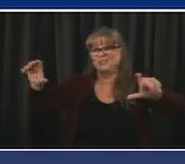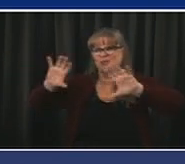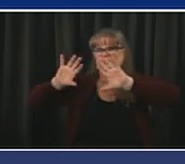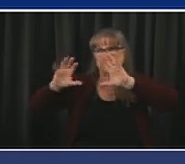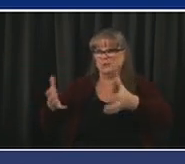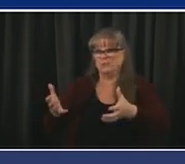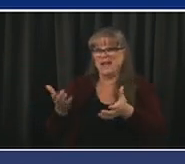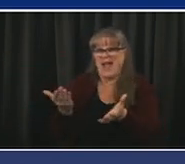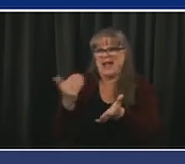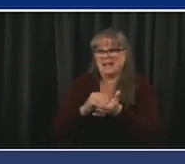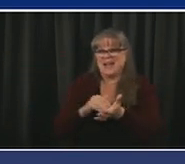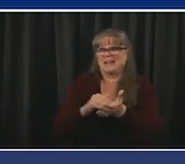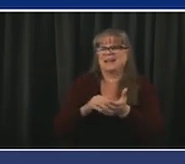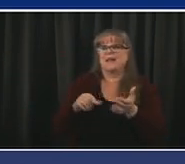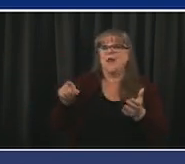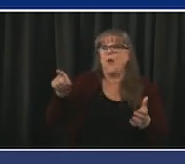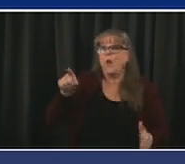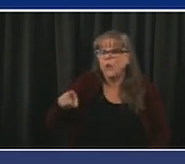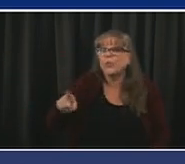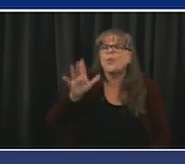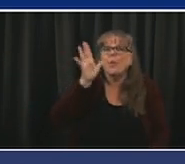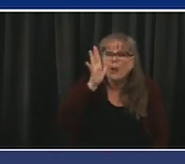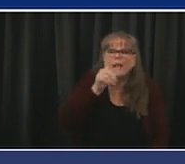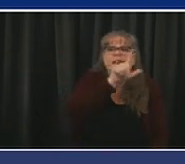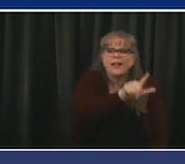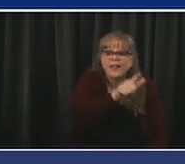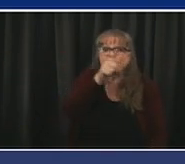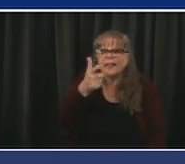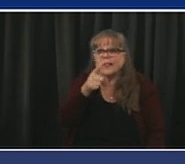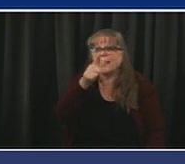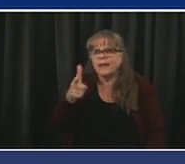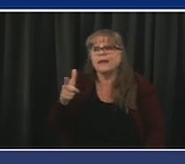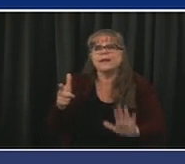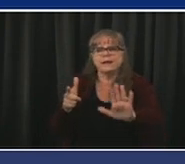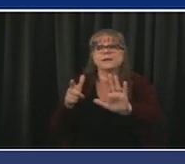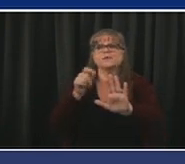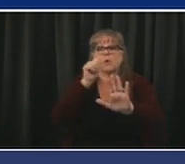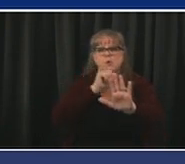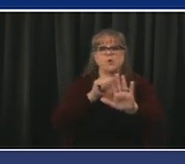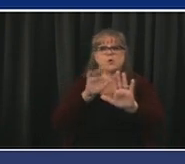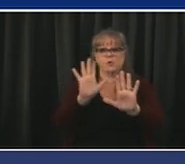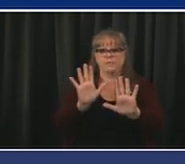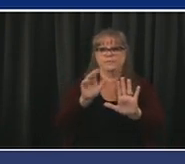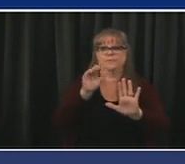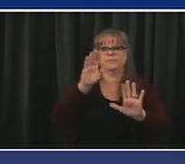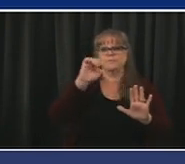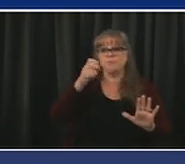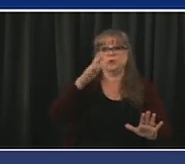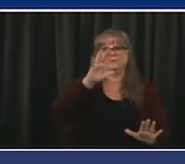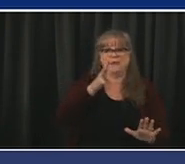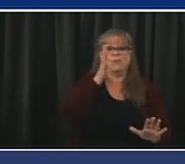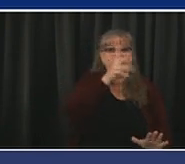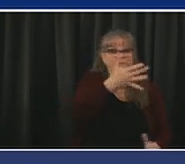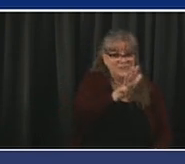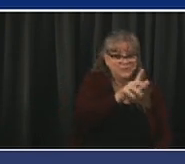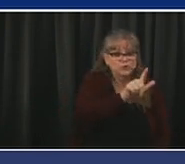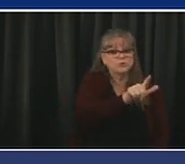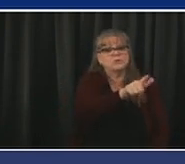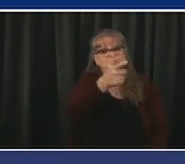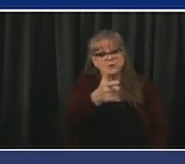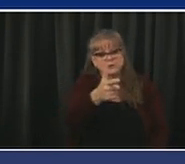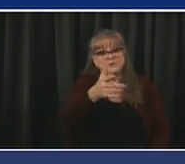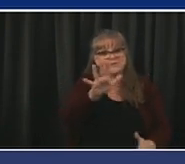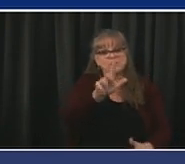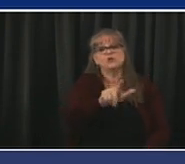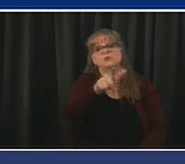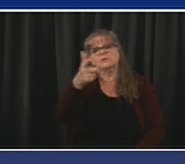we're excited to move into this phase on March 5th. Next slide. So I want to talk a little bit here about how